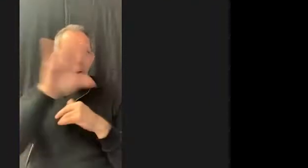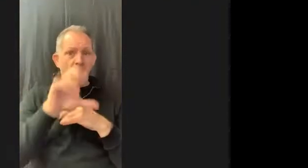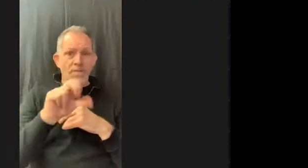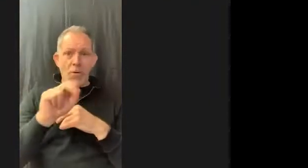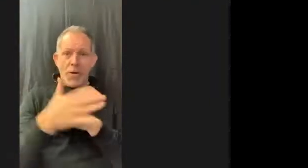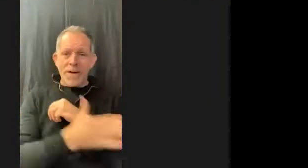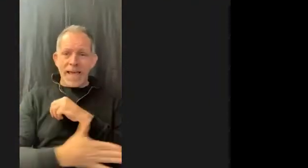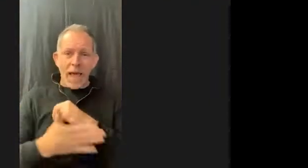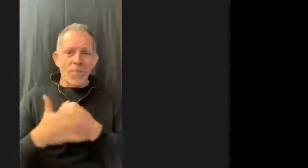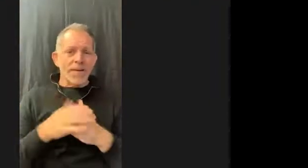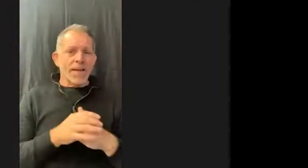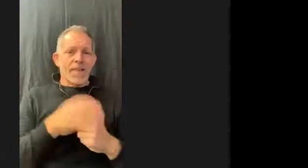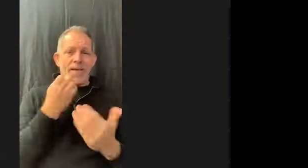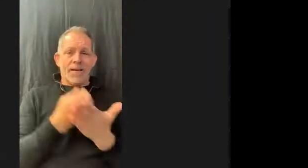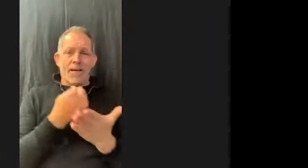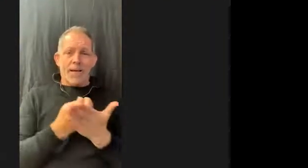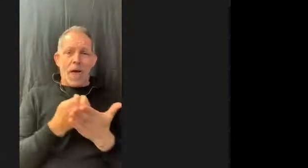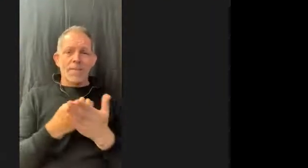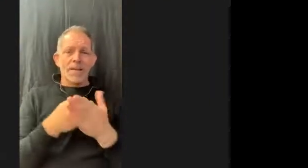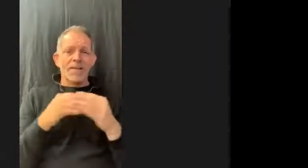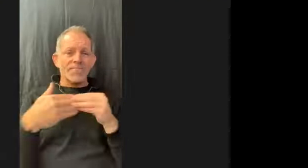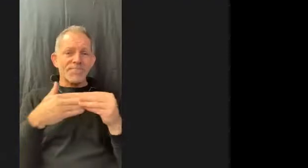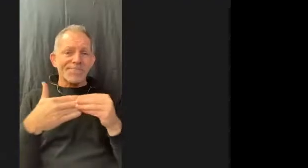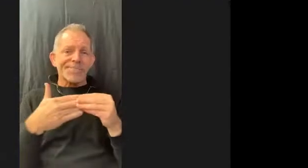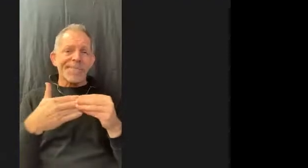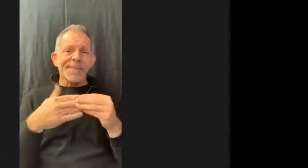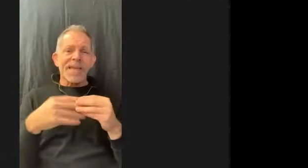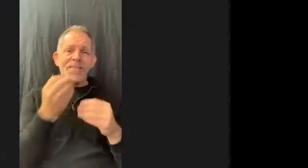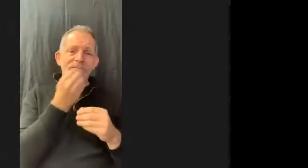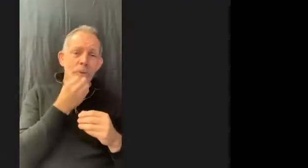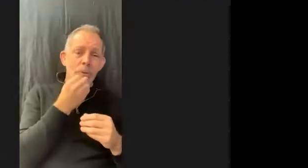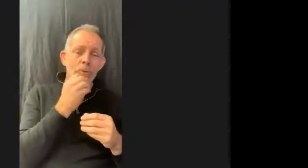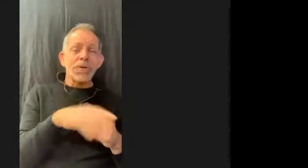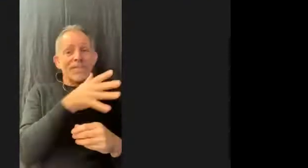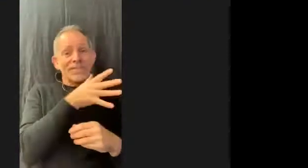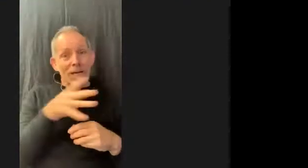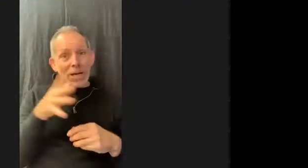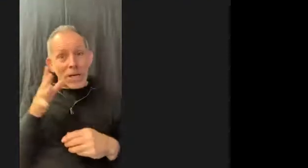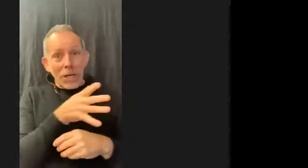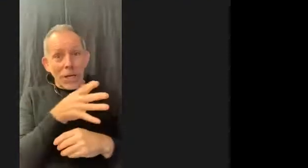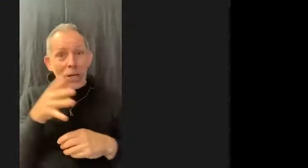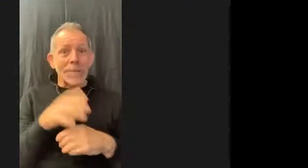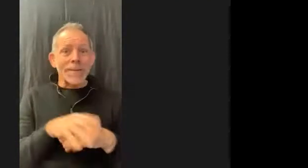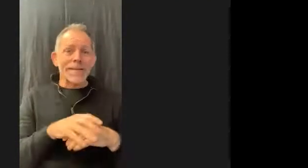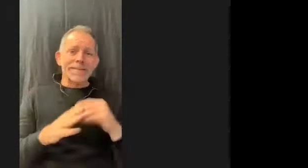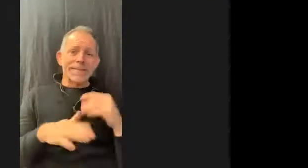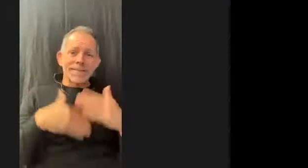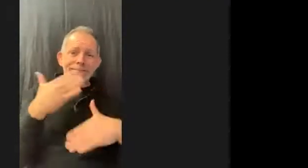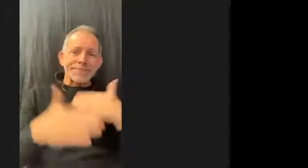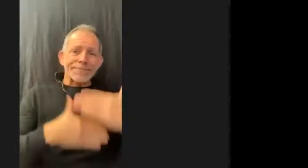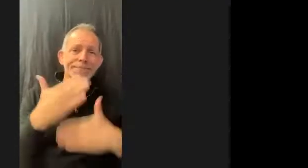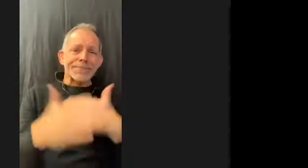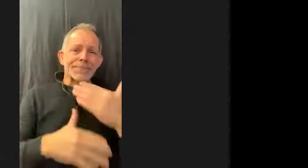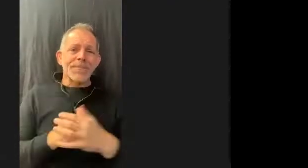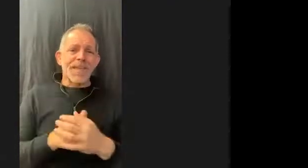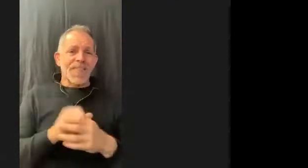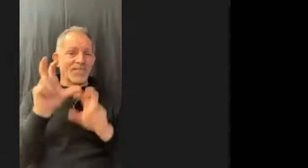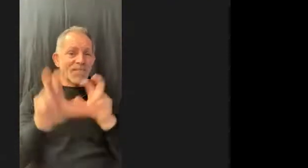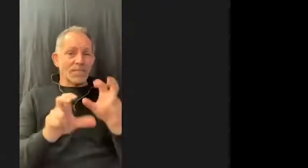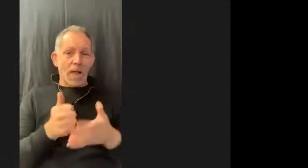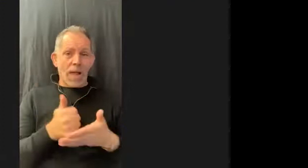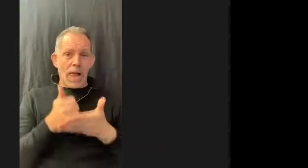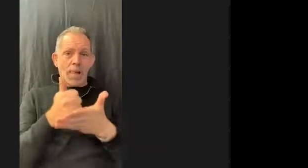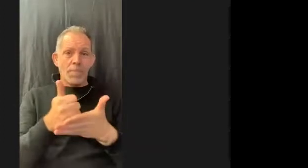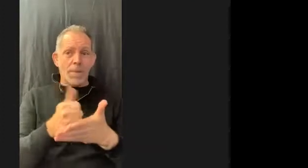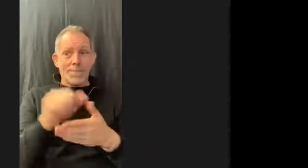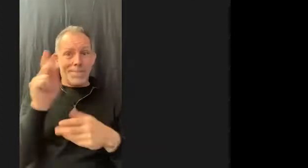center. So all of these investments really are going to help those in need and are intended to and focused on them, ensure that we're doing all we